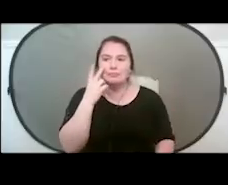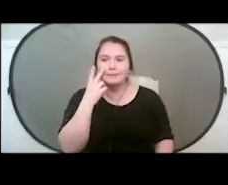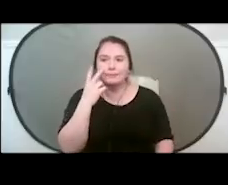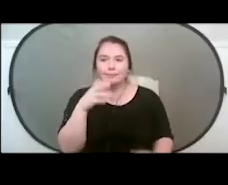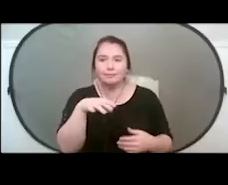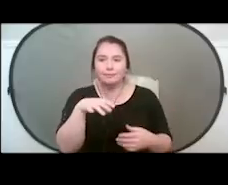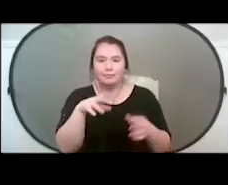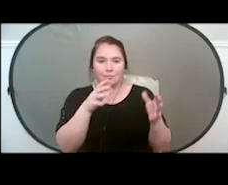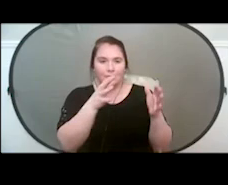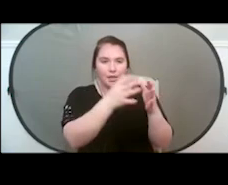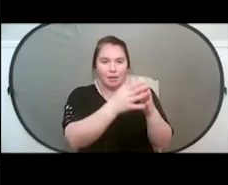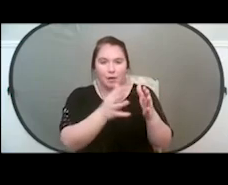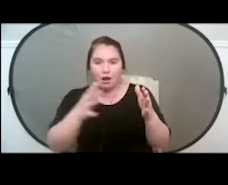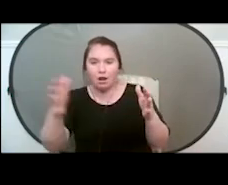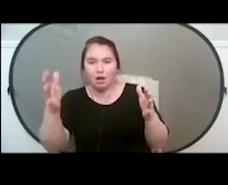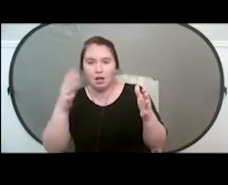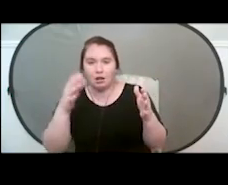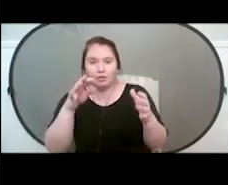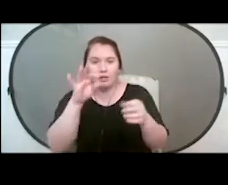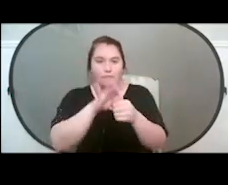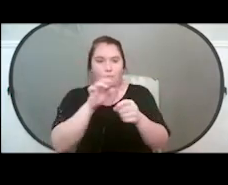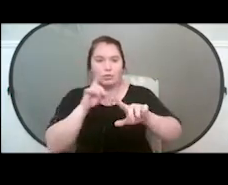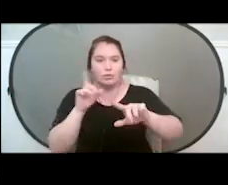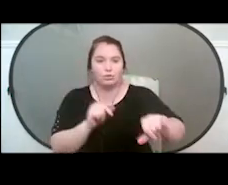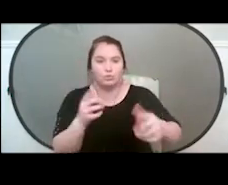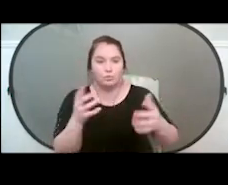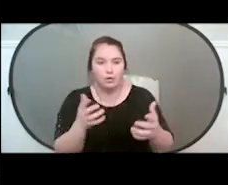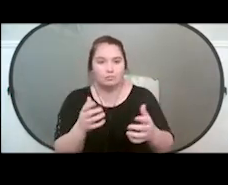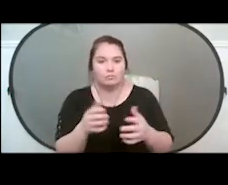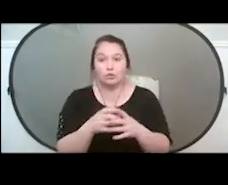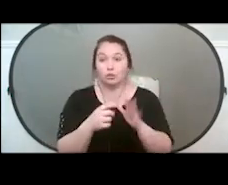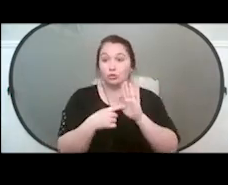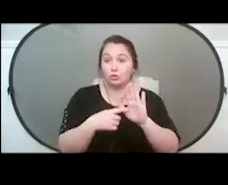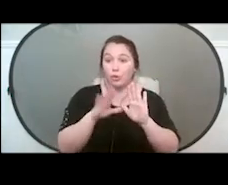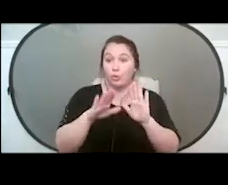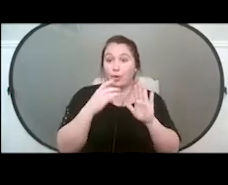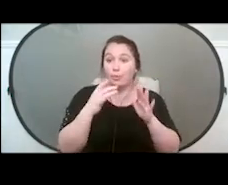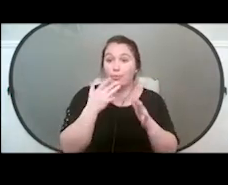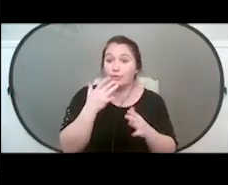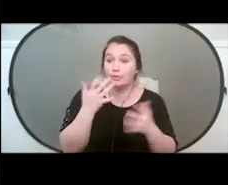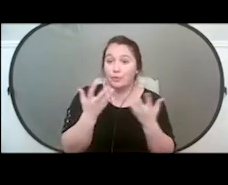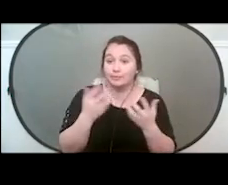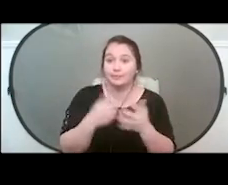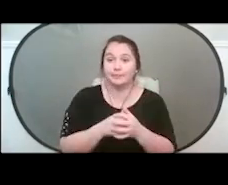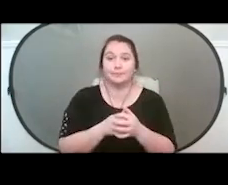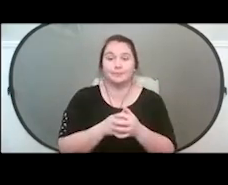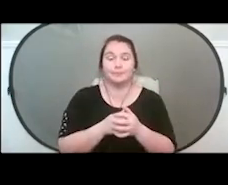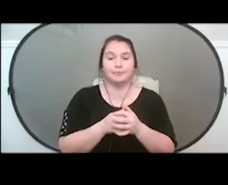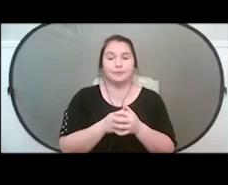option to really show their preferences here.